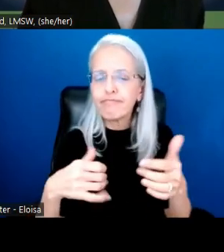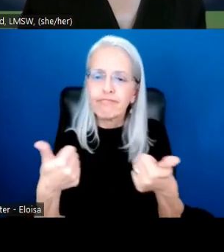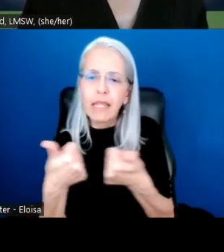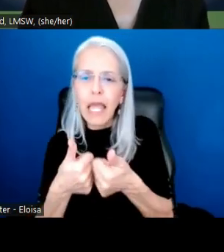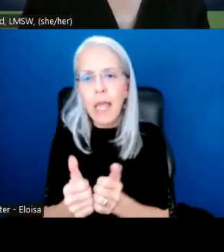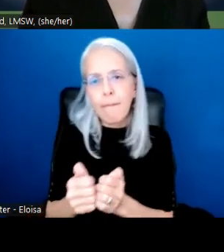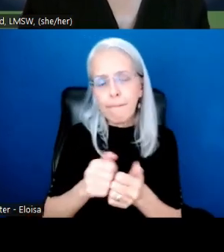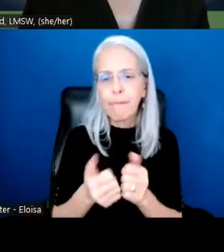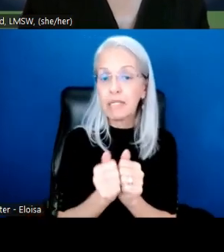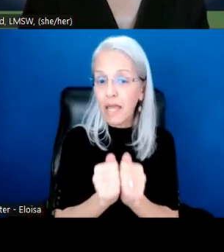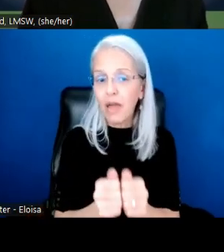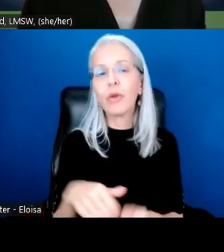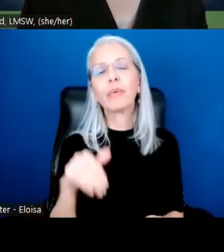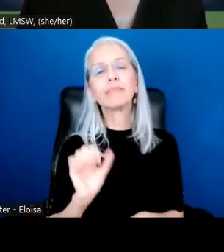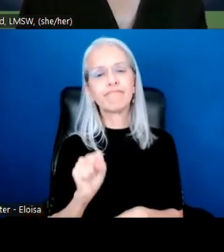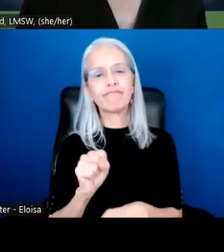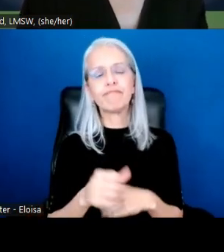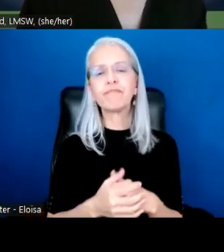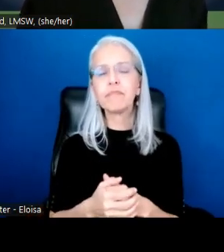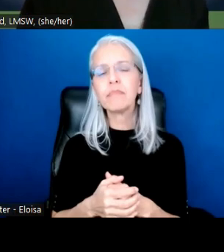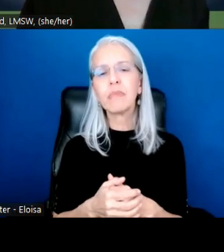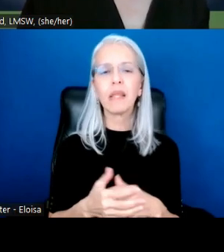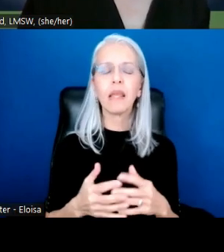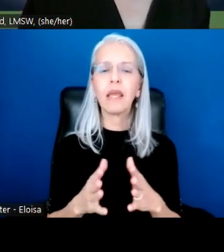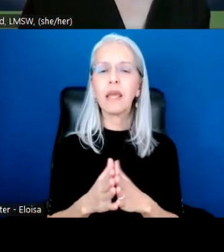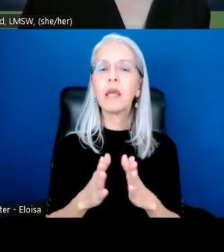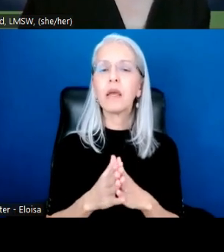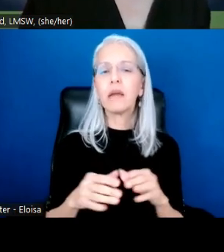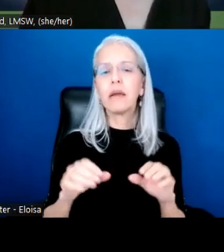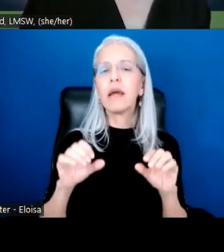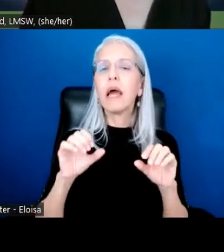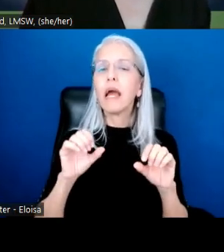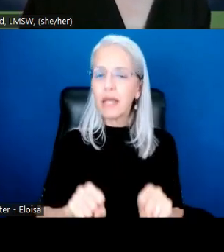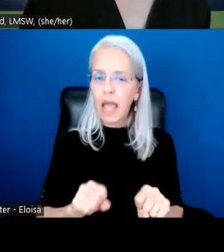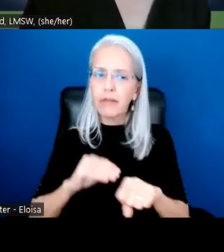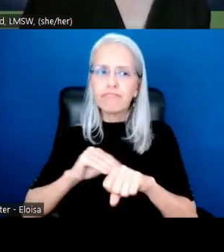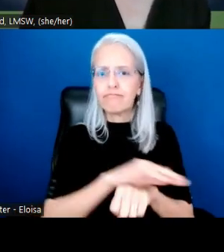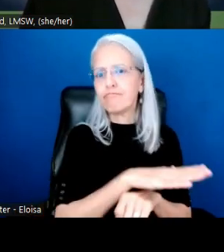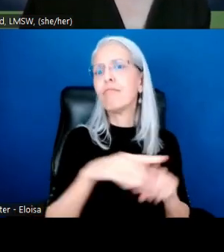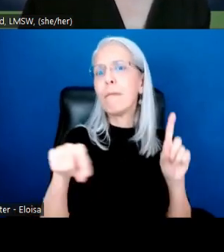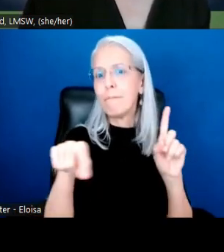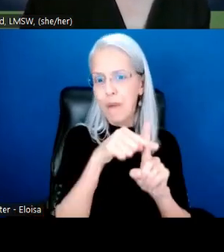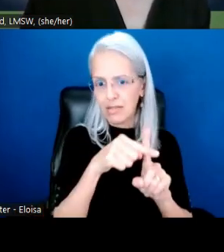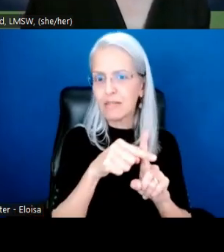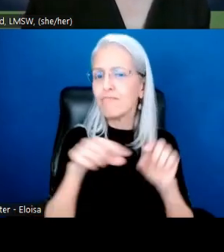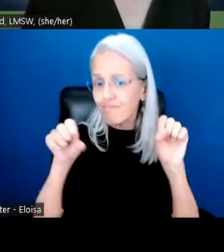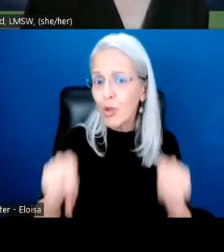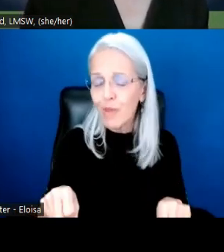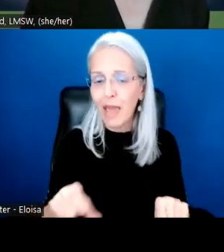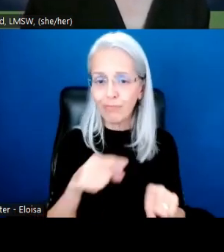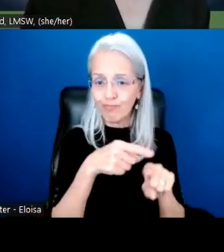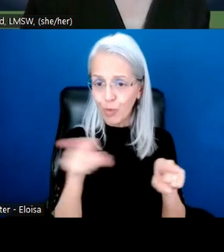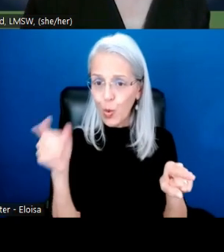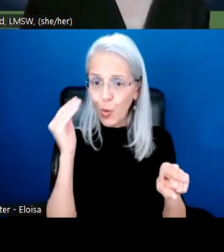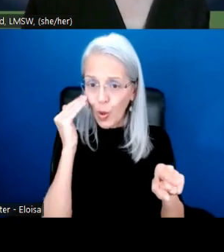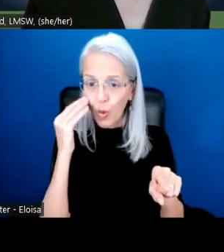wonderful. So we can truly make a difference. And you guys know that, have